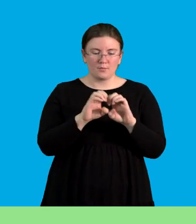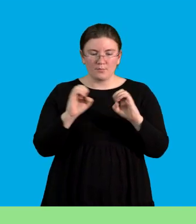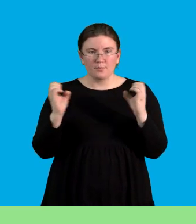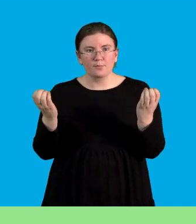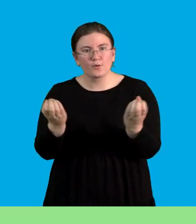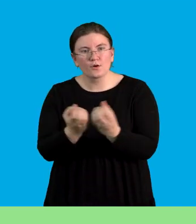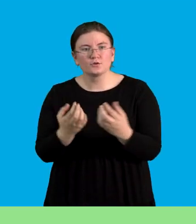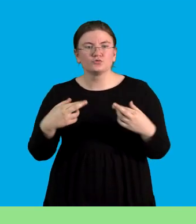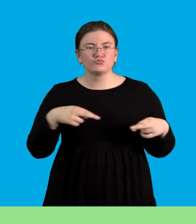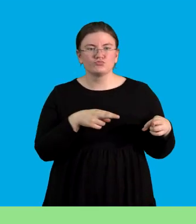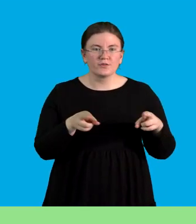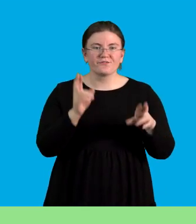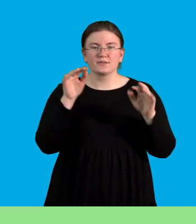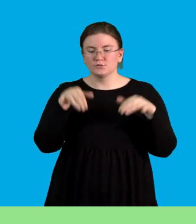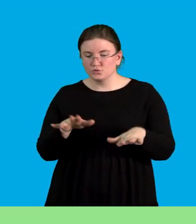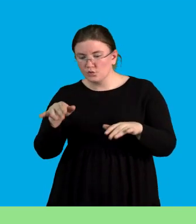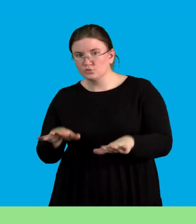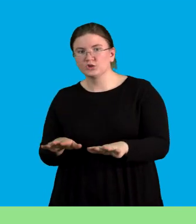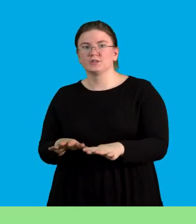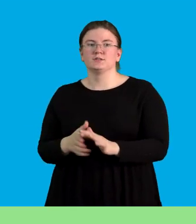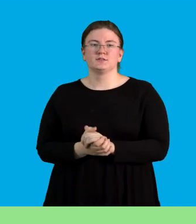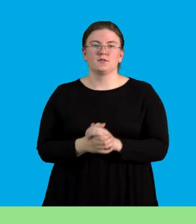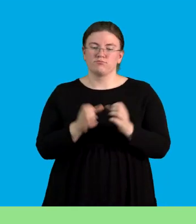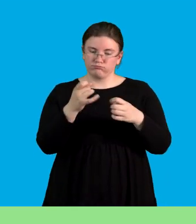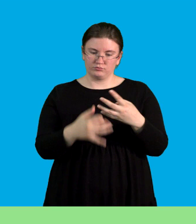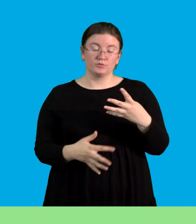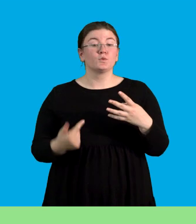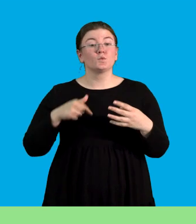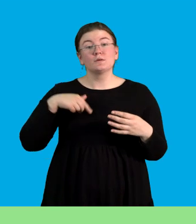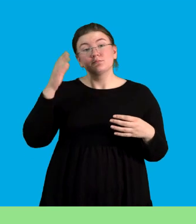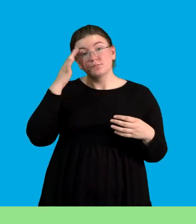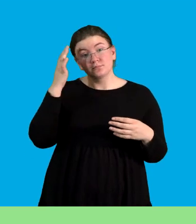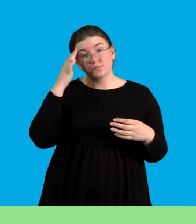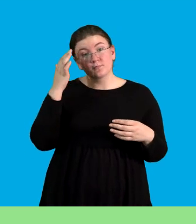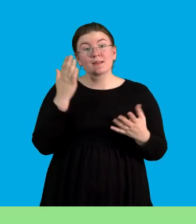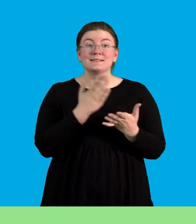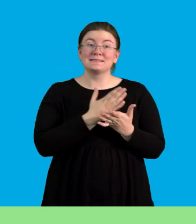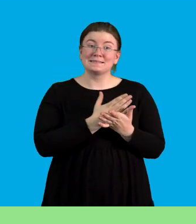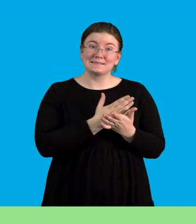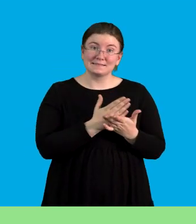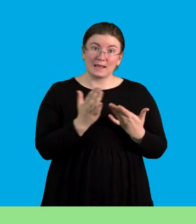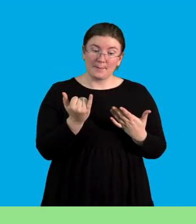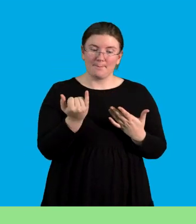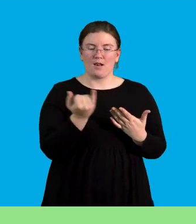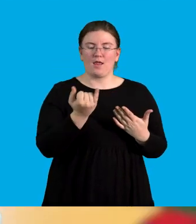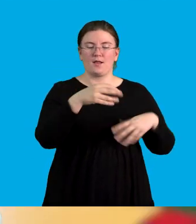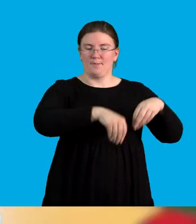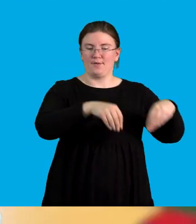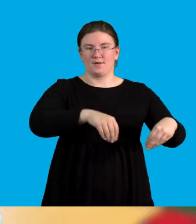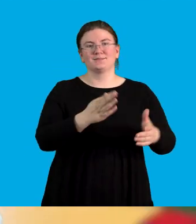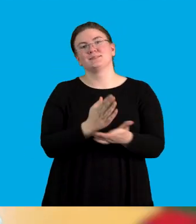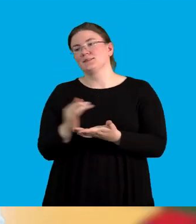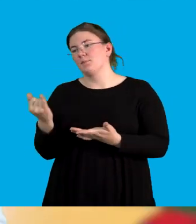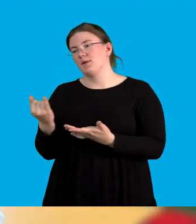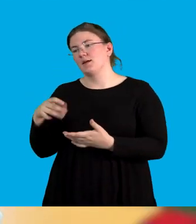streams, and oceans. We should also know that by now we have plant-like fungi and